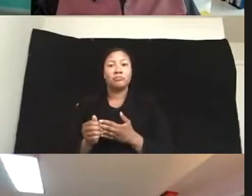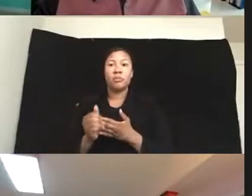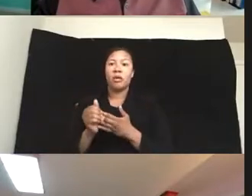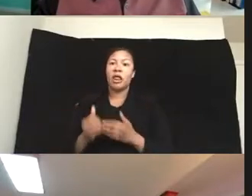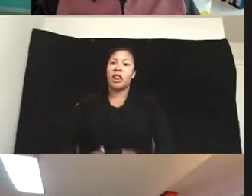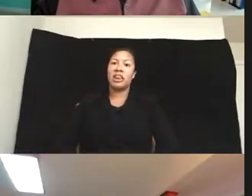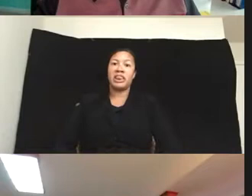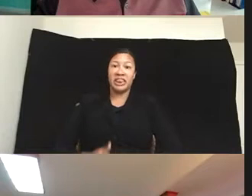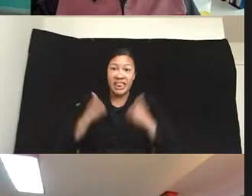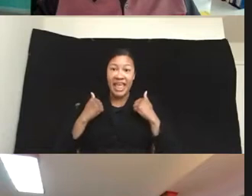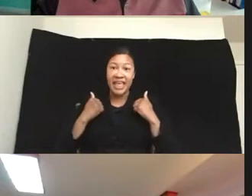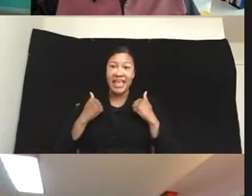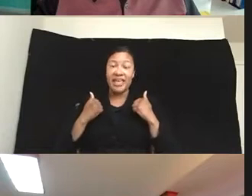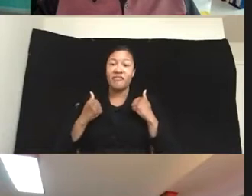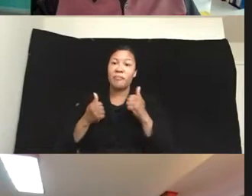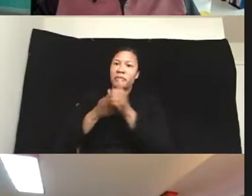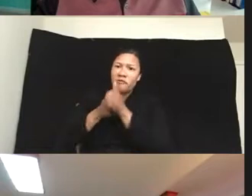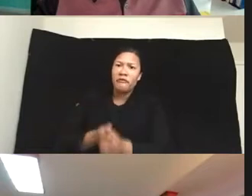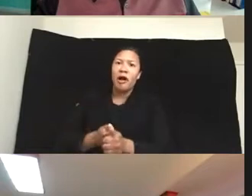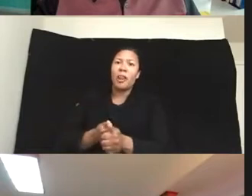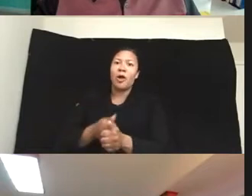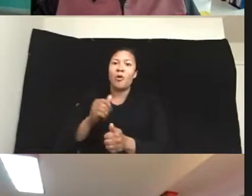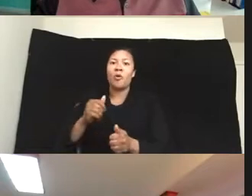Okay, I was jotting those. I think I might have missed something. So the